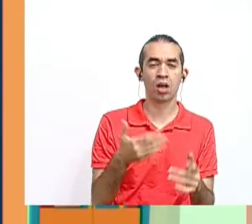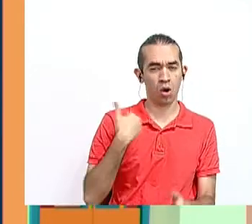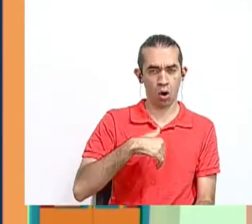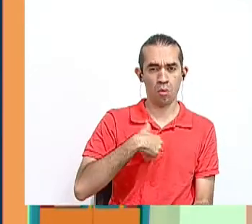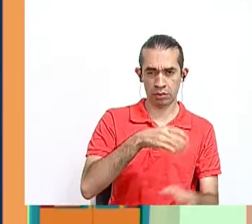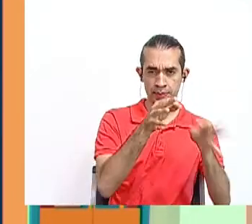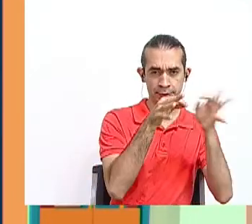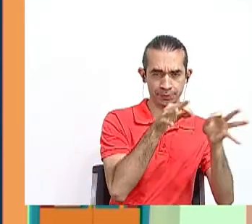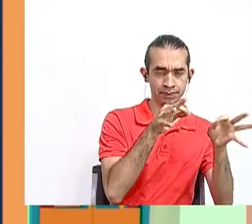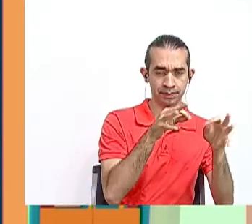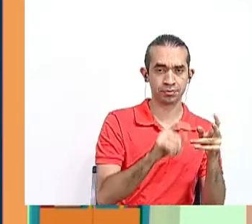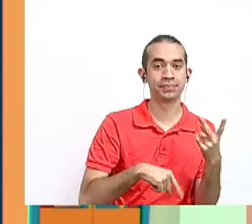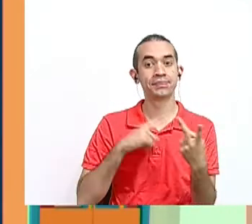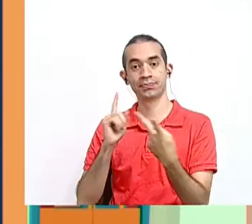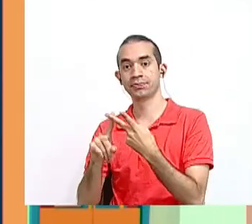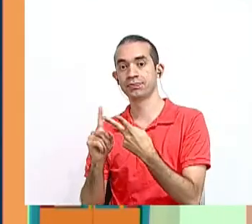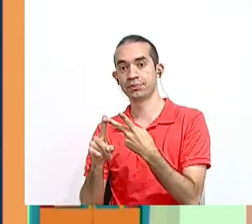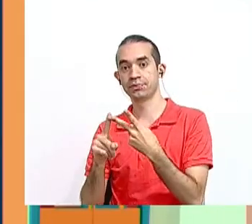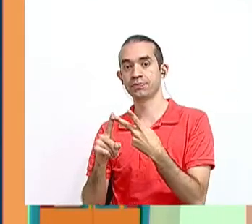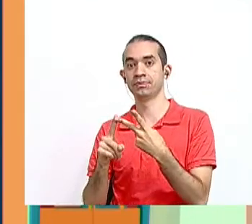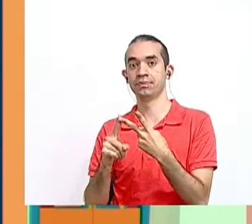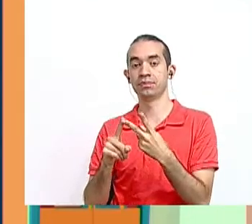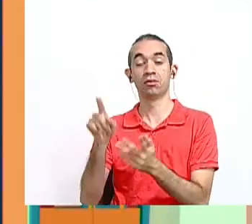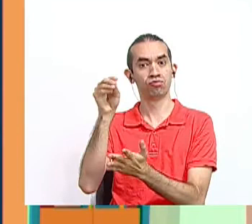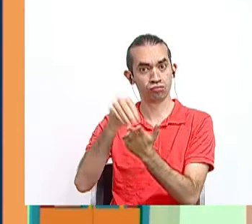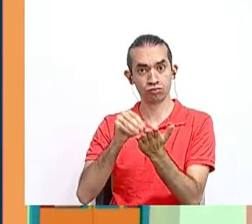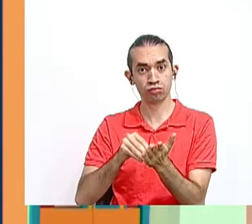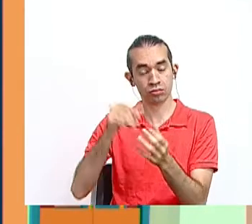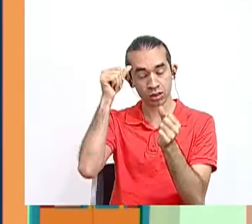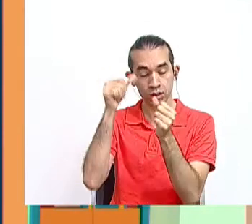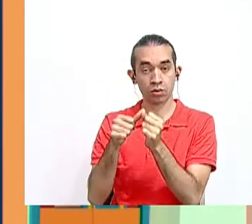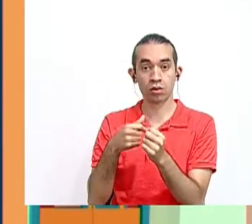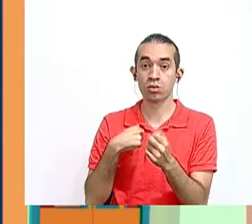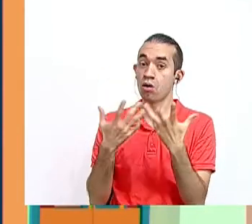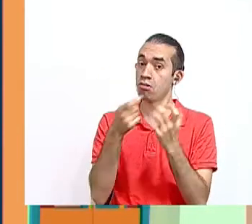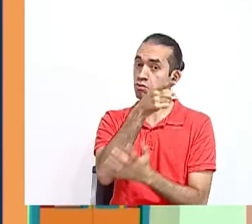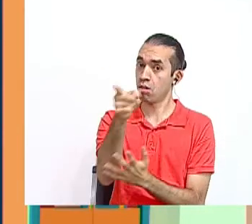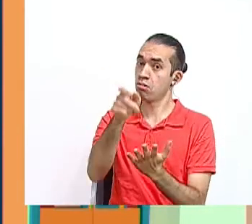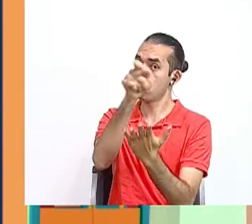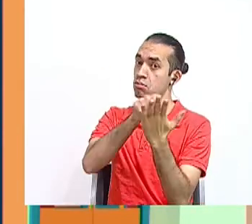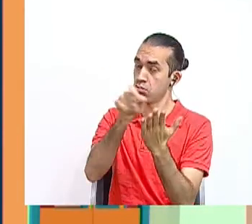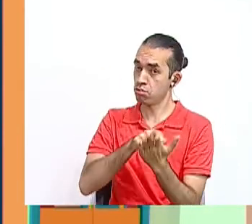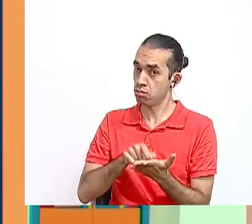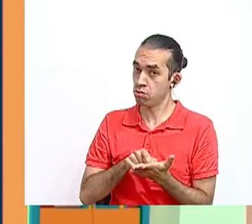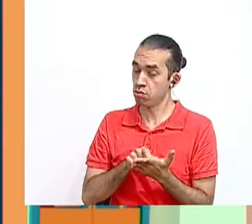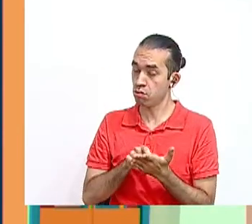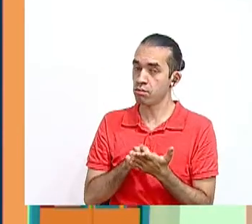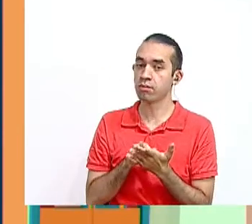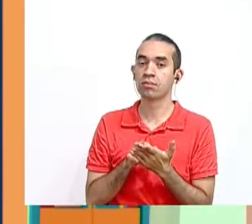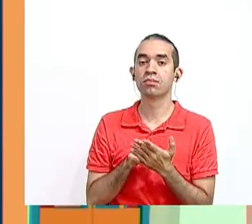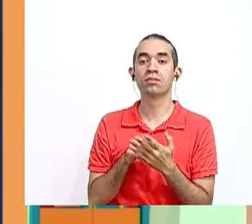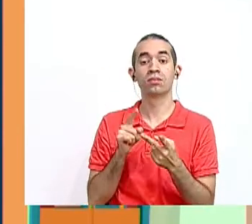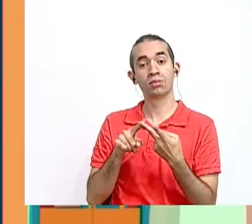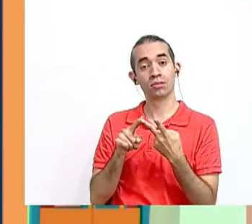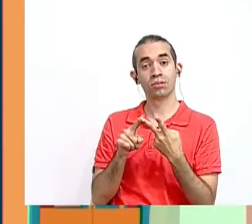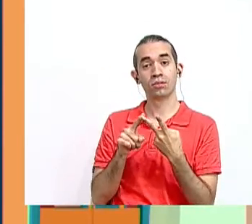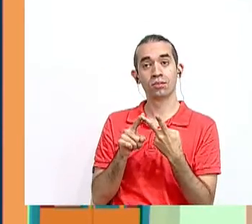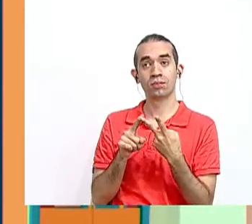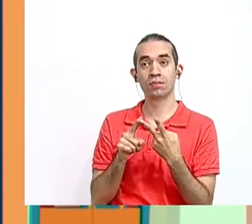that. And what was the second one? Do you write notes? Remember, I want you to write notes, okay? So it